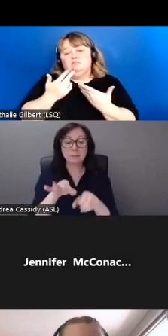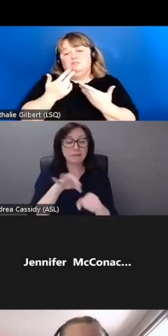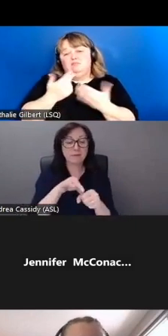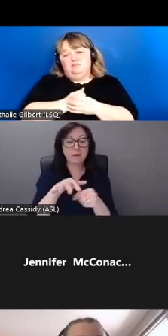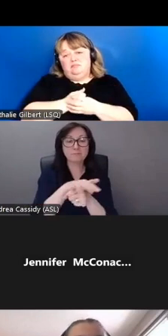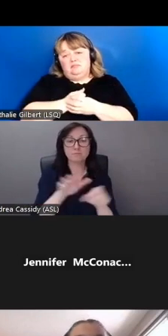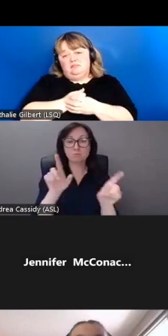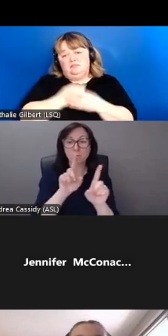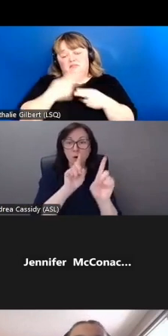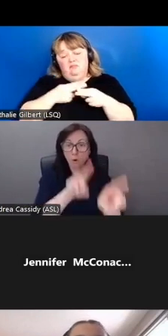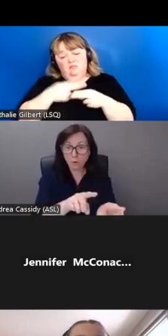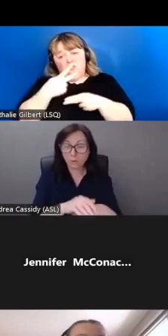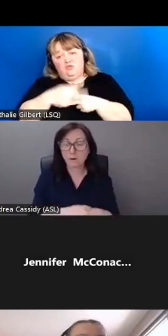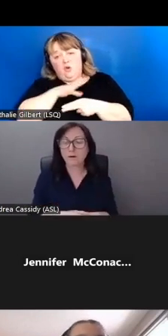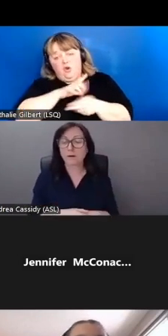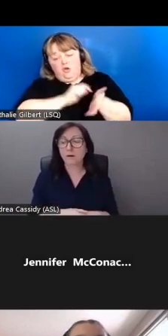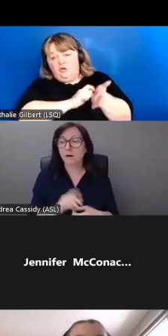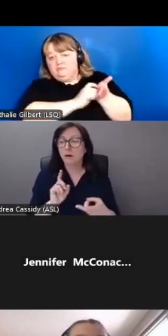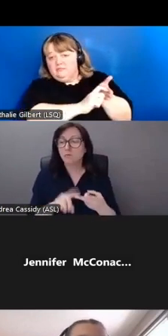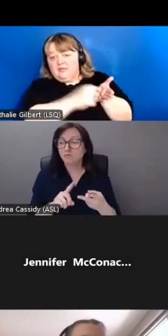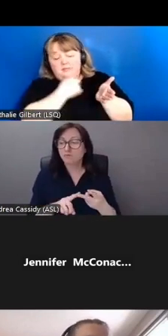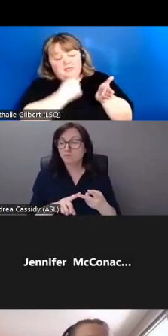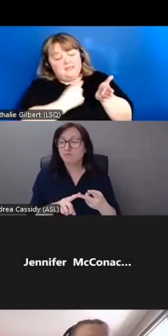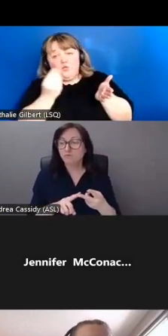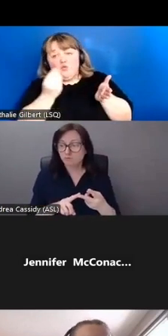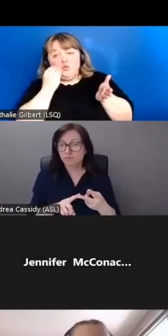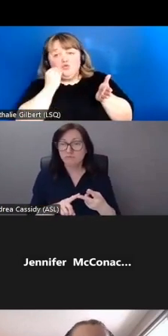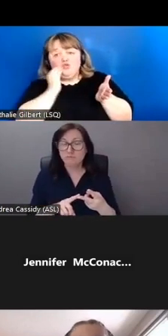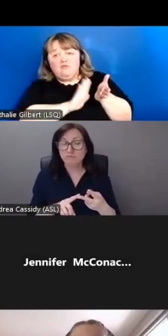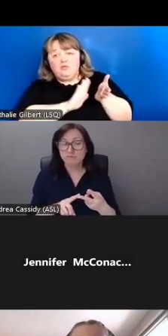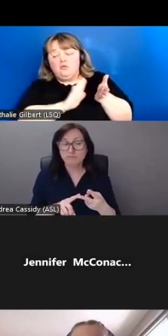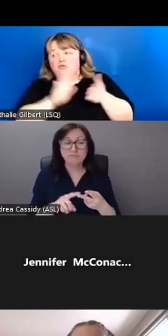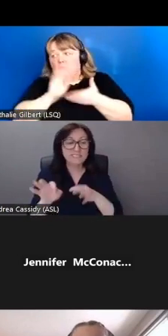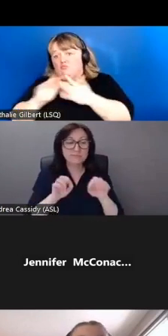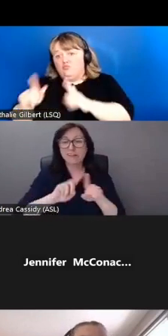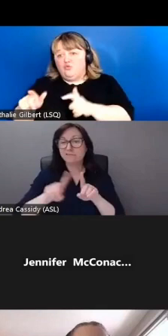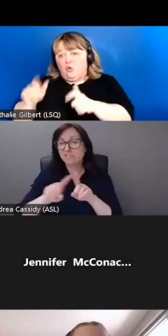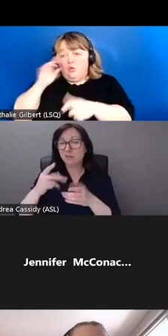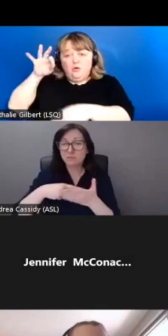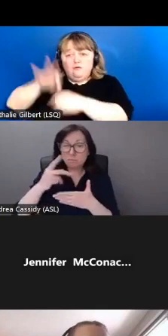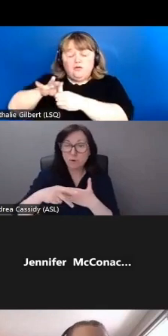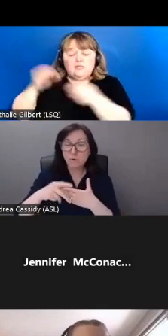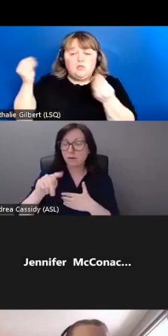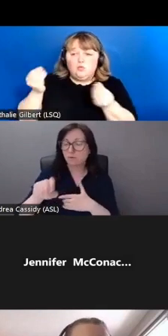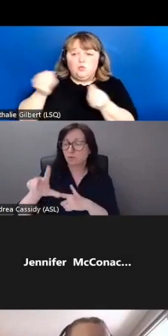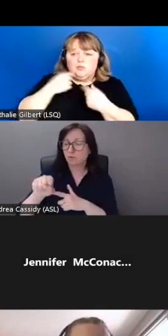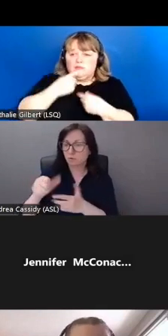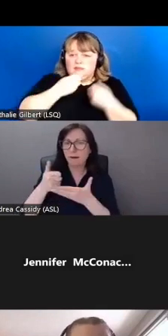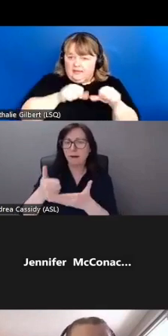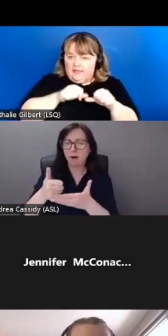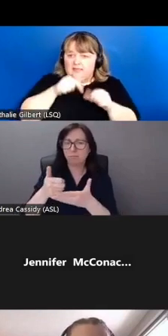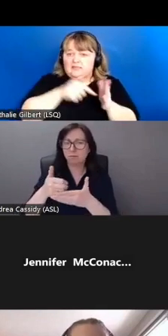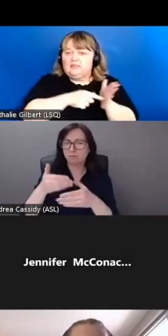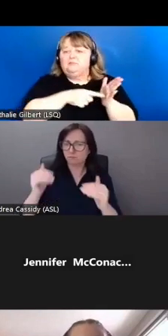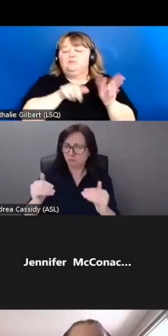station. It will tell you some of these alternative programs and tools to help your accessibility to